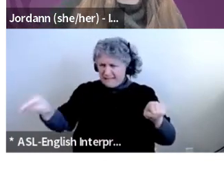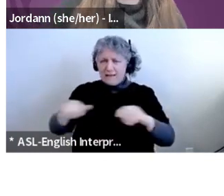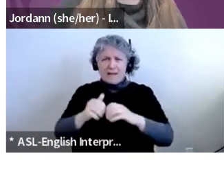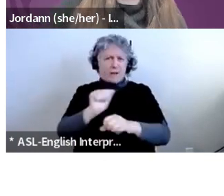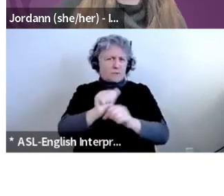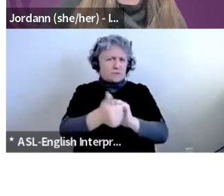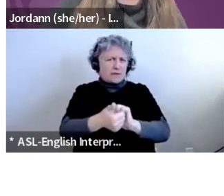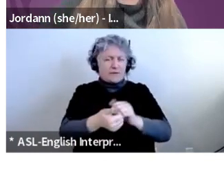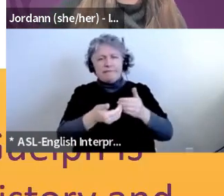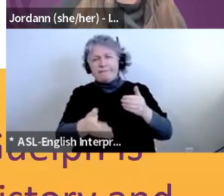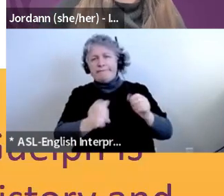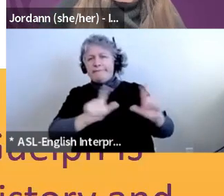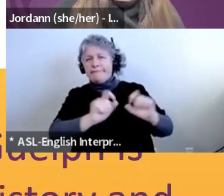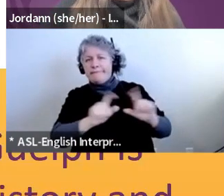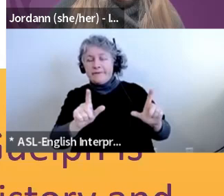So let's get started.